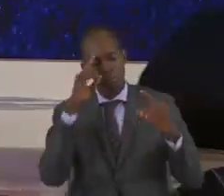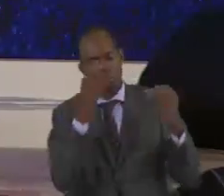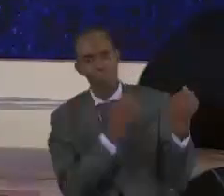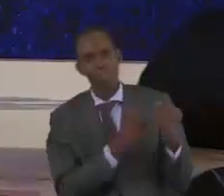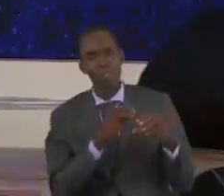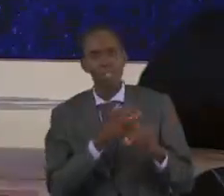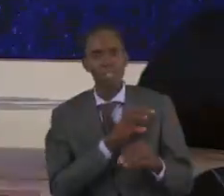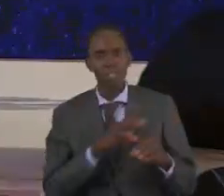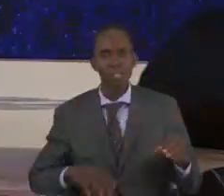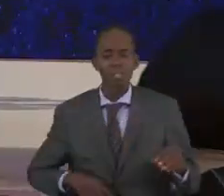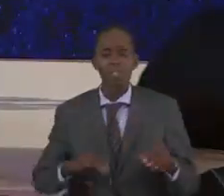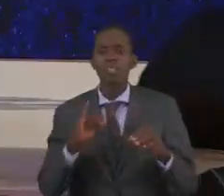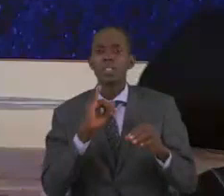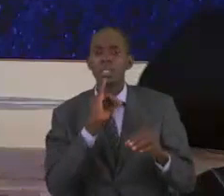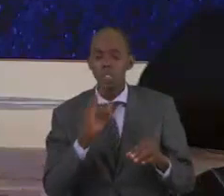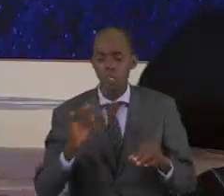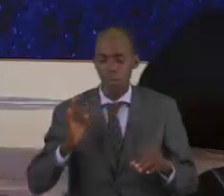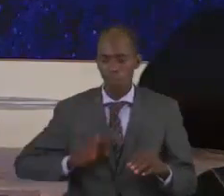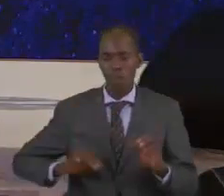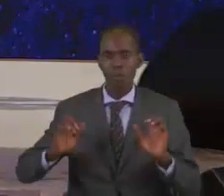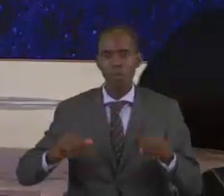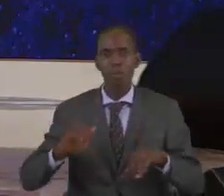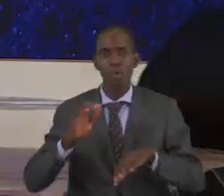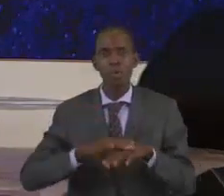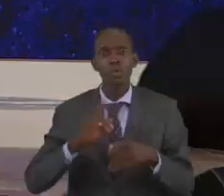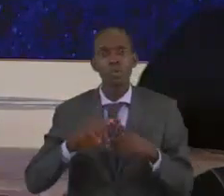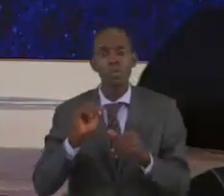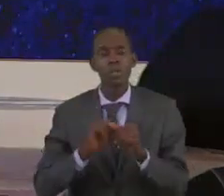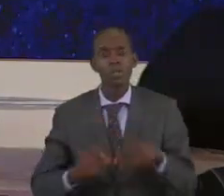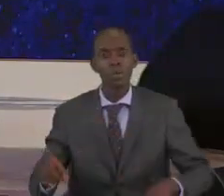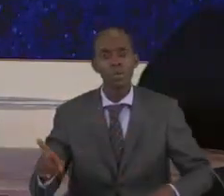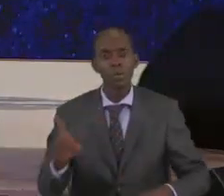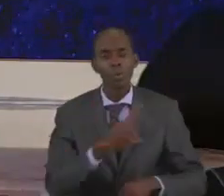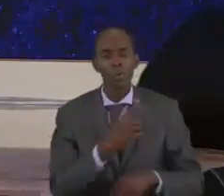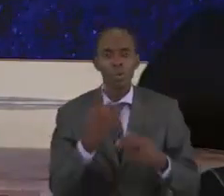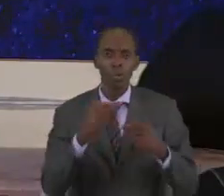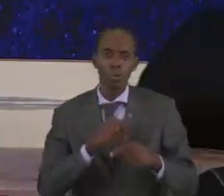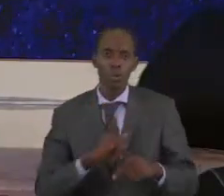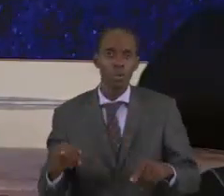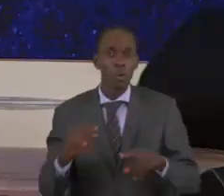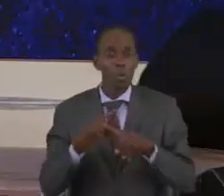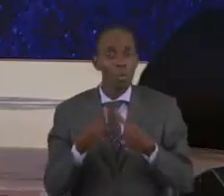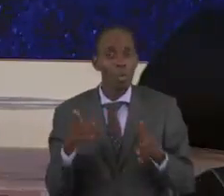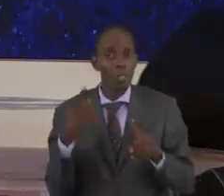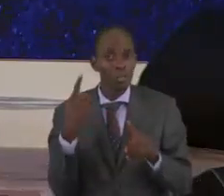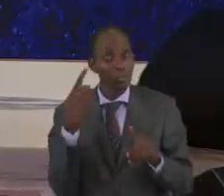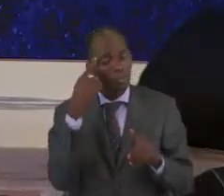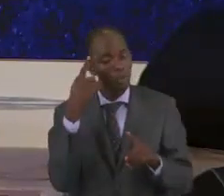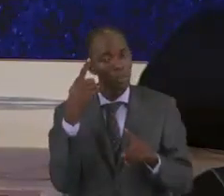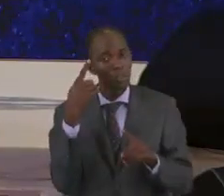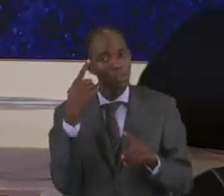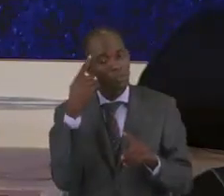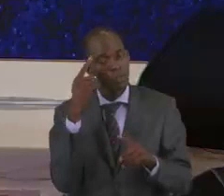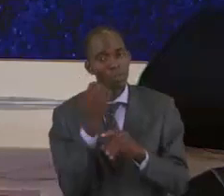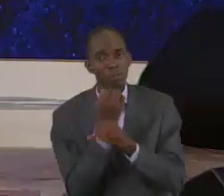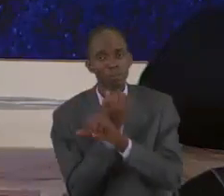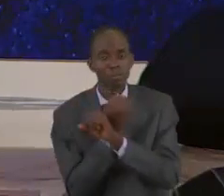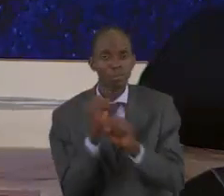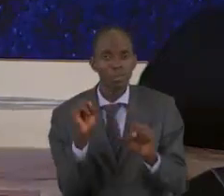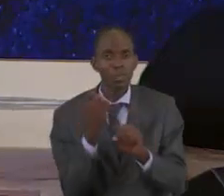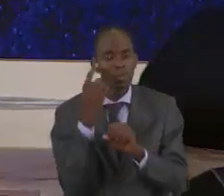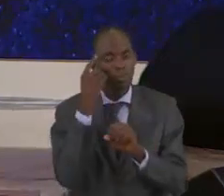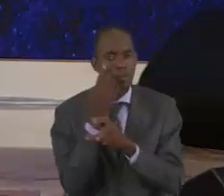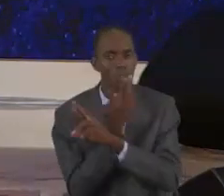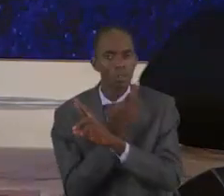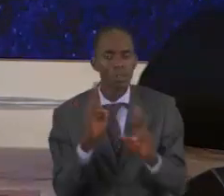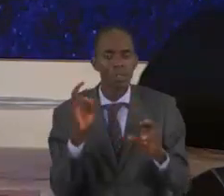is possible, is profitable unto everyone coming for the salvation of the Lord, for redemption